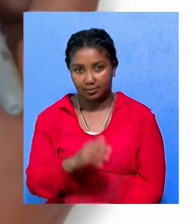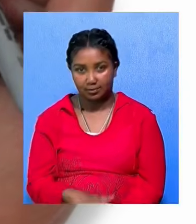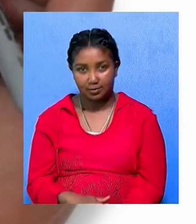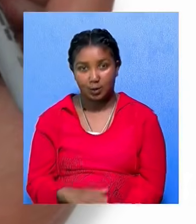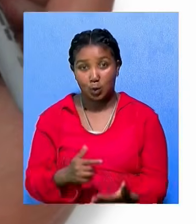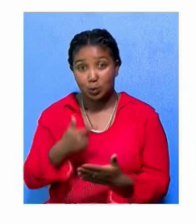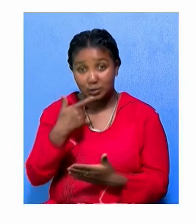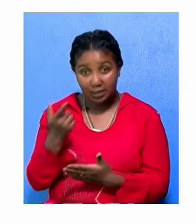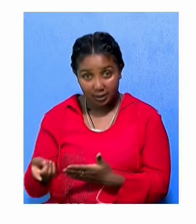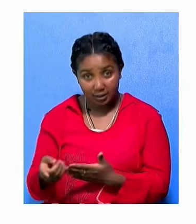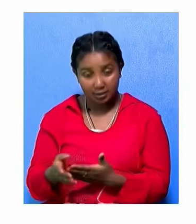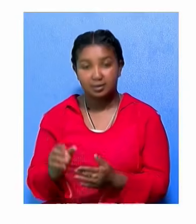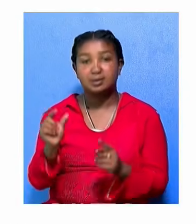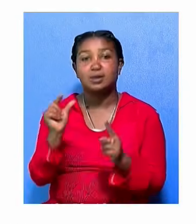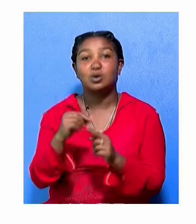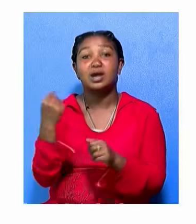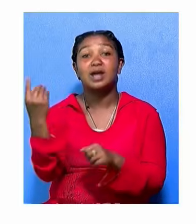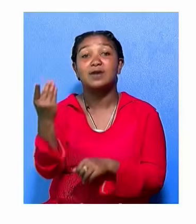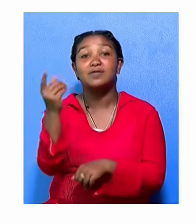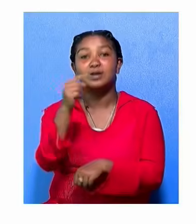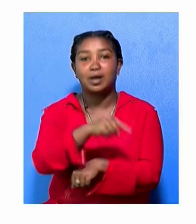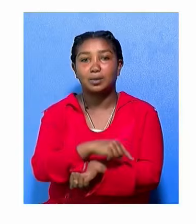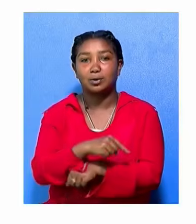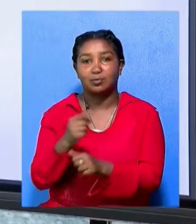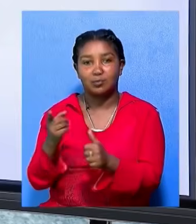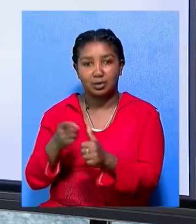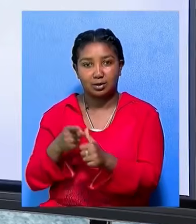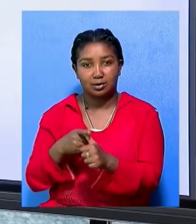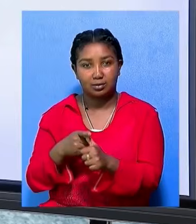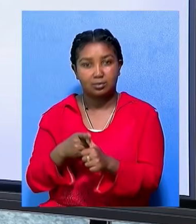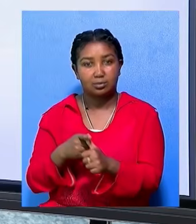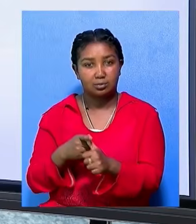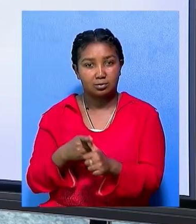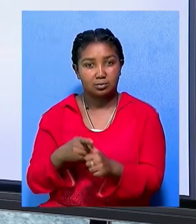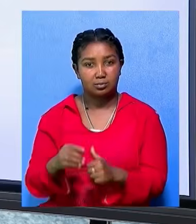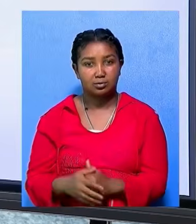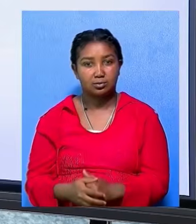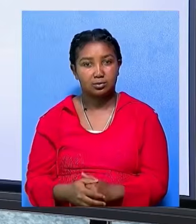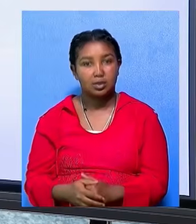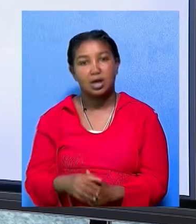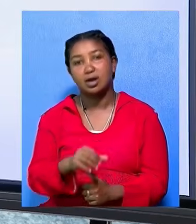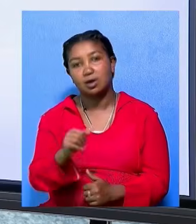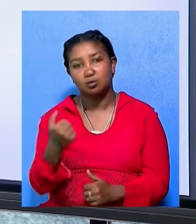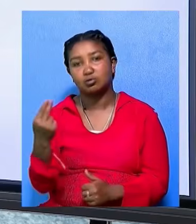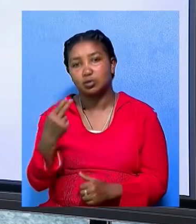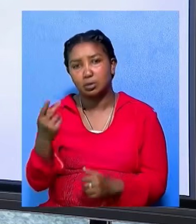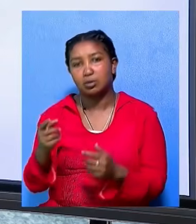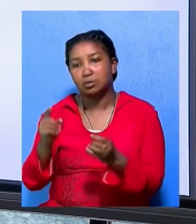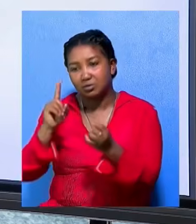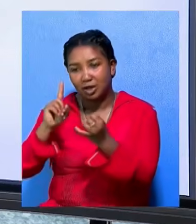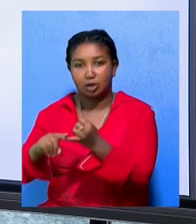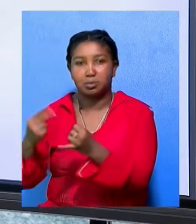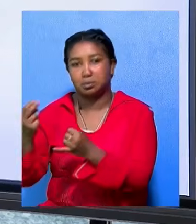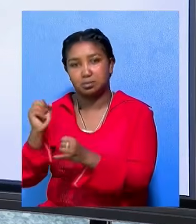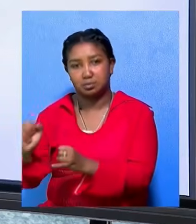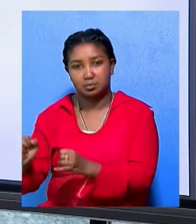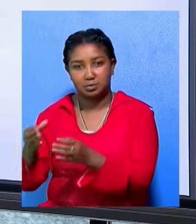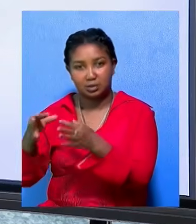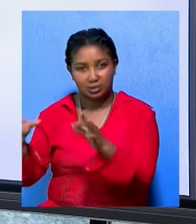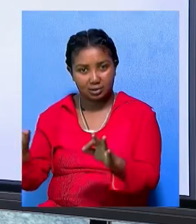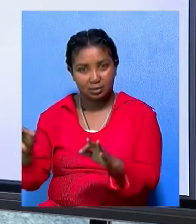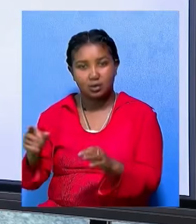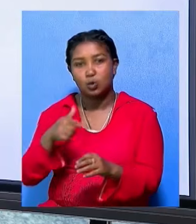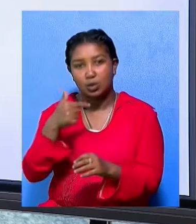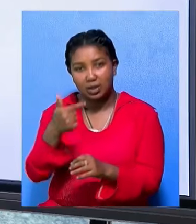When we say here, the word every day is here. We can use. And that's what we can use as a beginning, as the end of the sentence. We